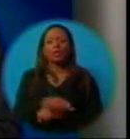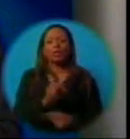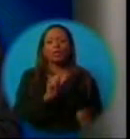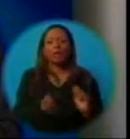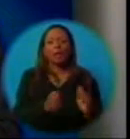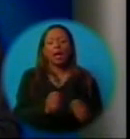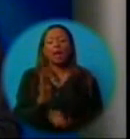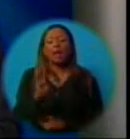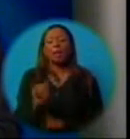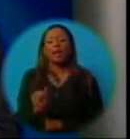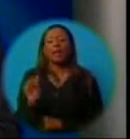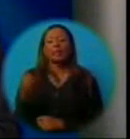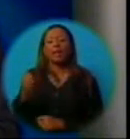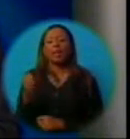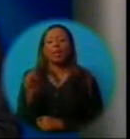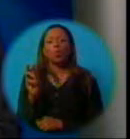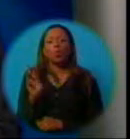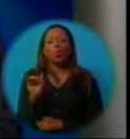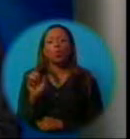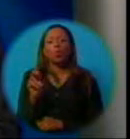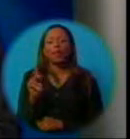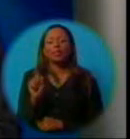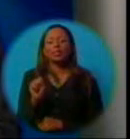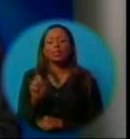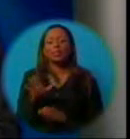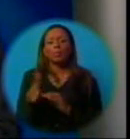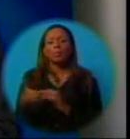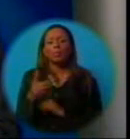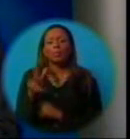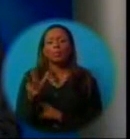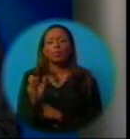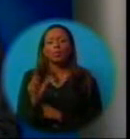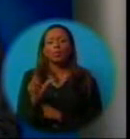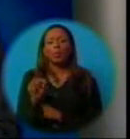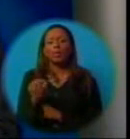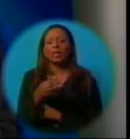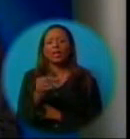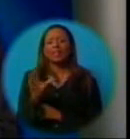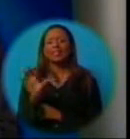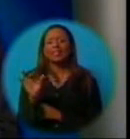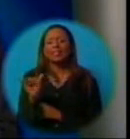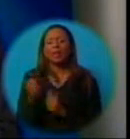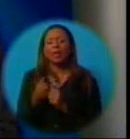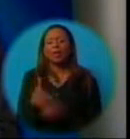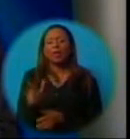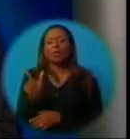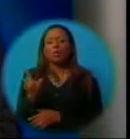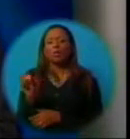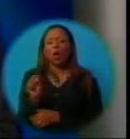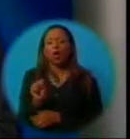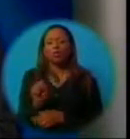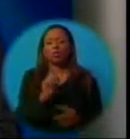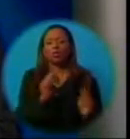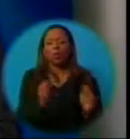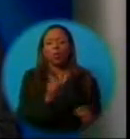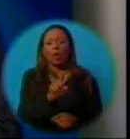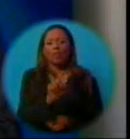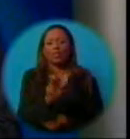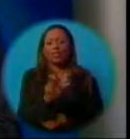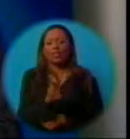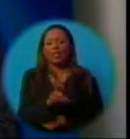10 wickets at Everest. Scores there, Jamaica 320 and 19 without loss. Trinidad 136